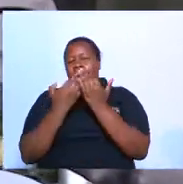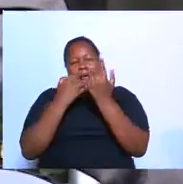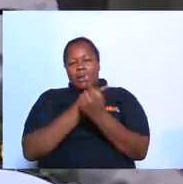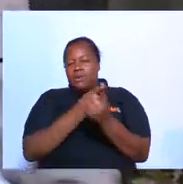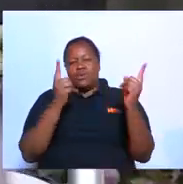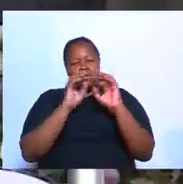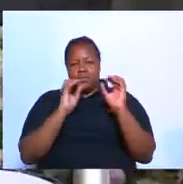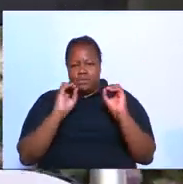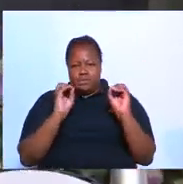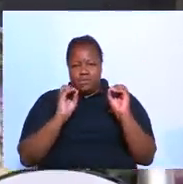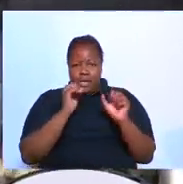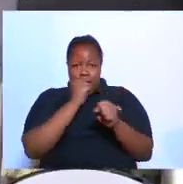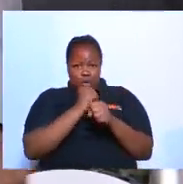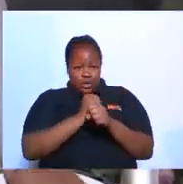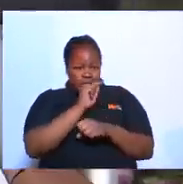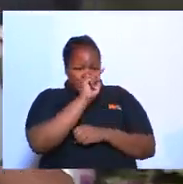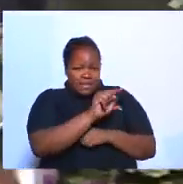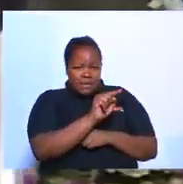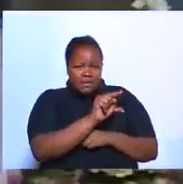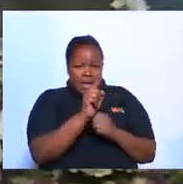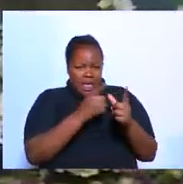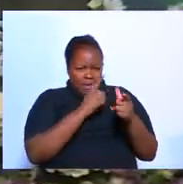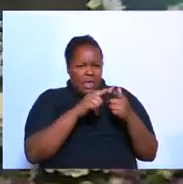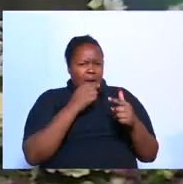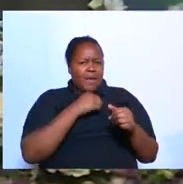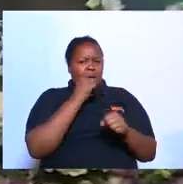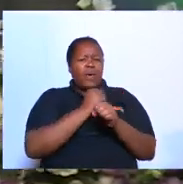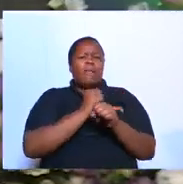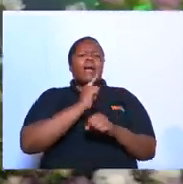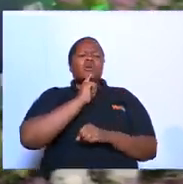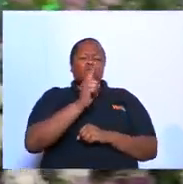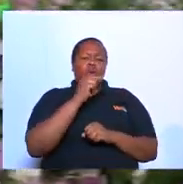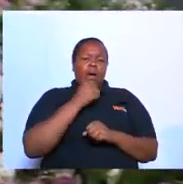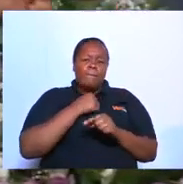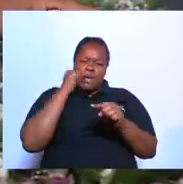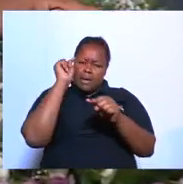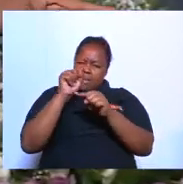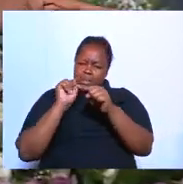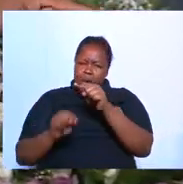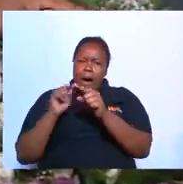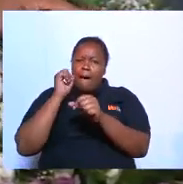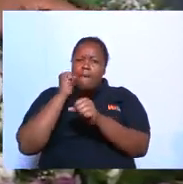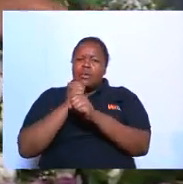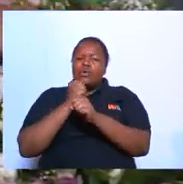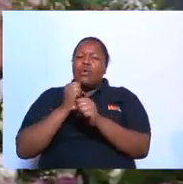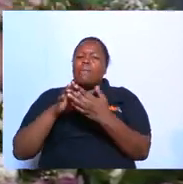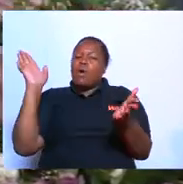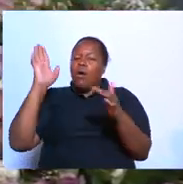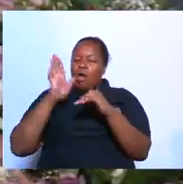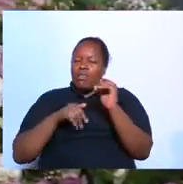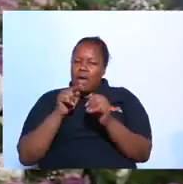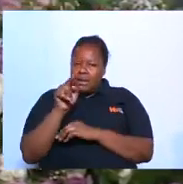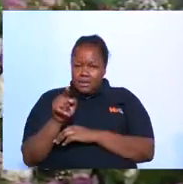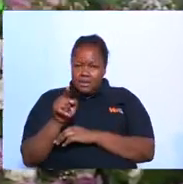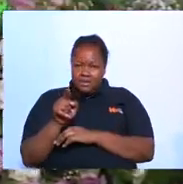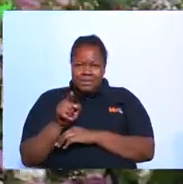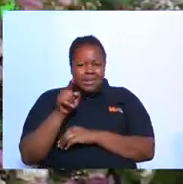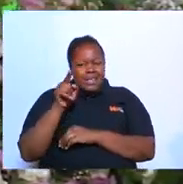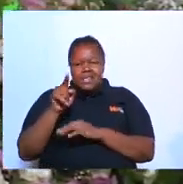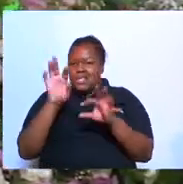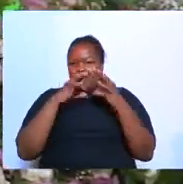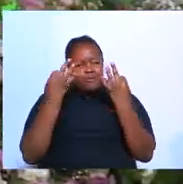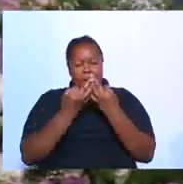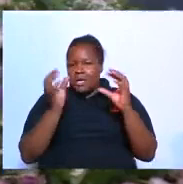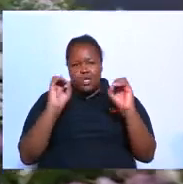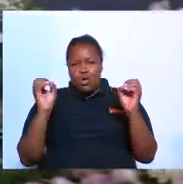you you did this to me I will make sure that I I do even more than that that's not a